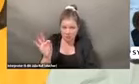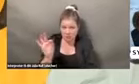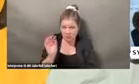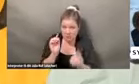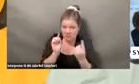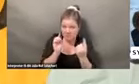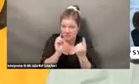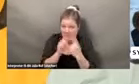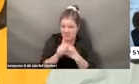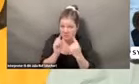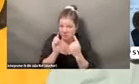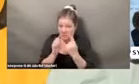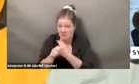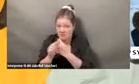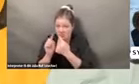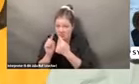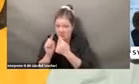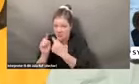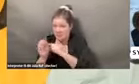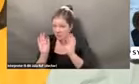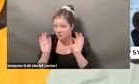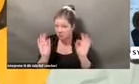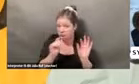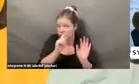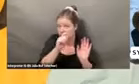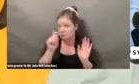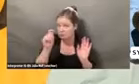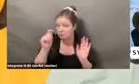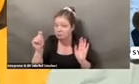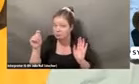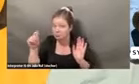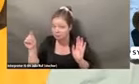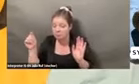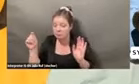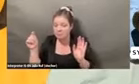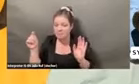questions we had. So we have some